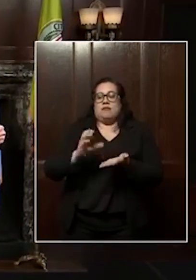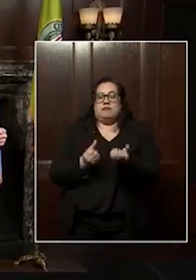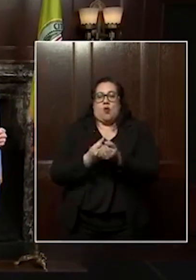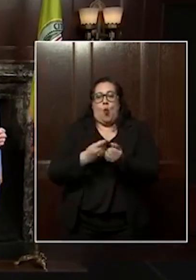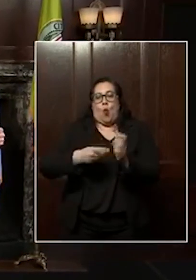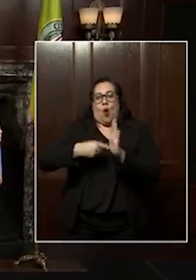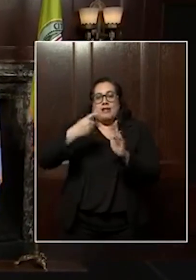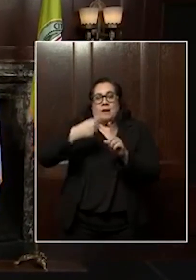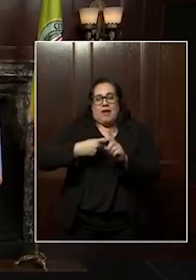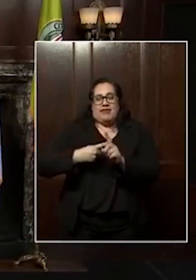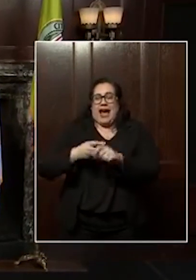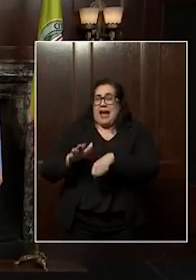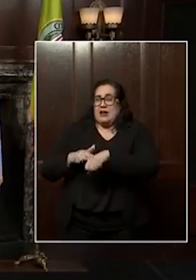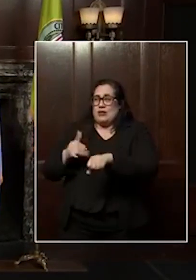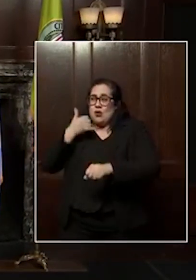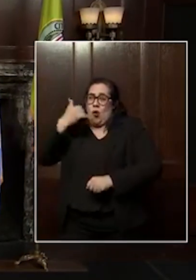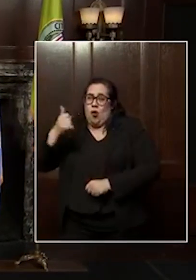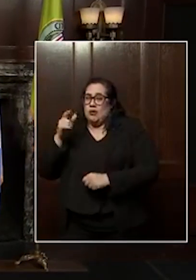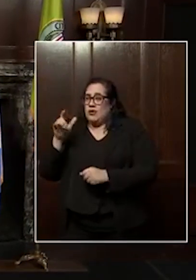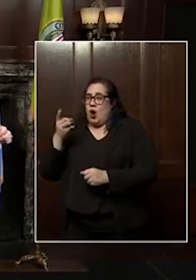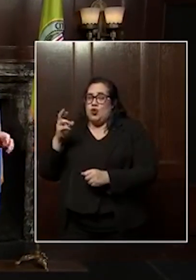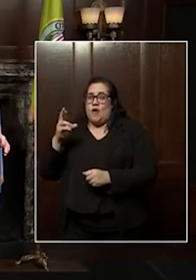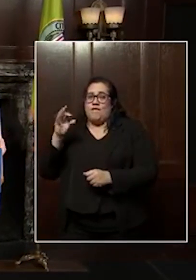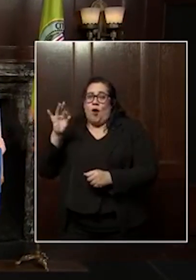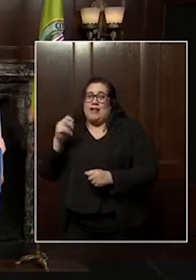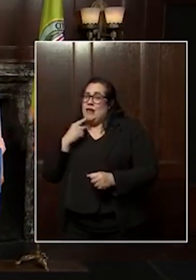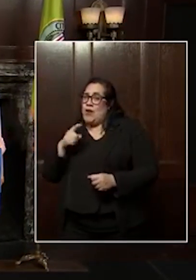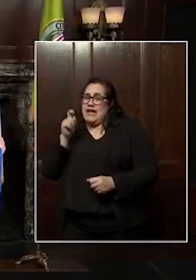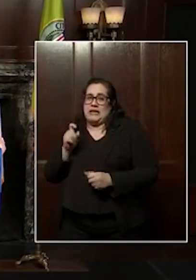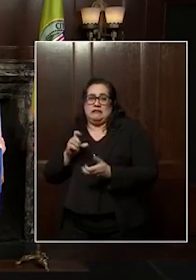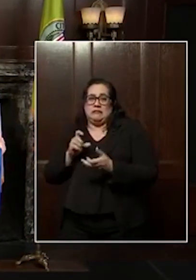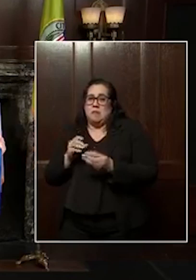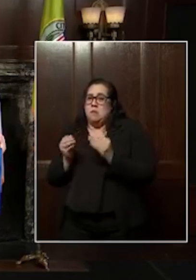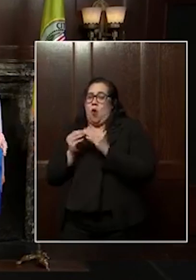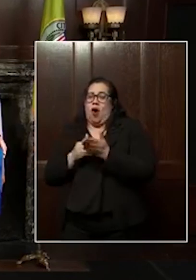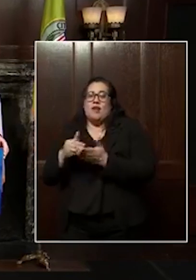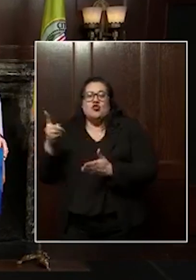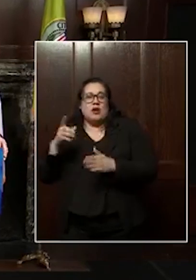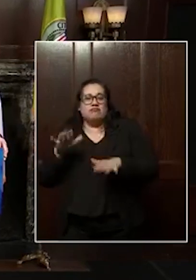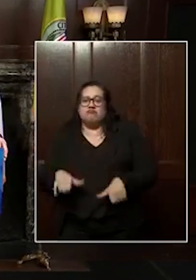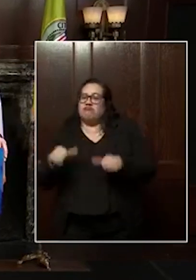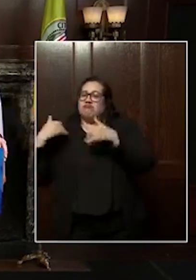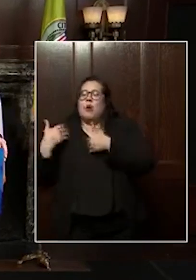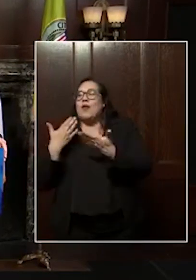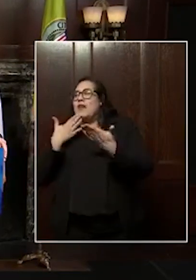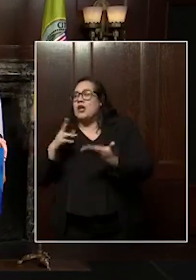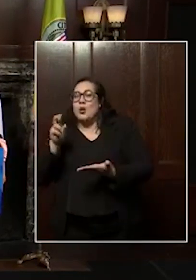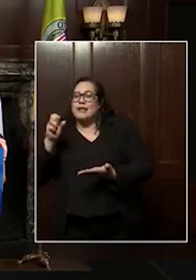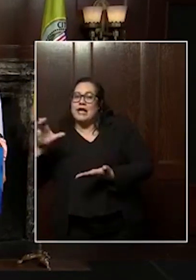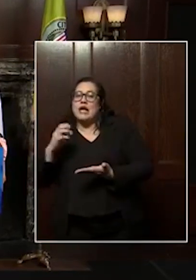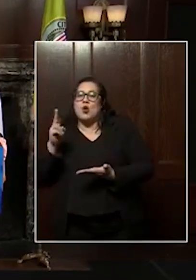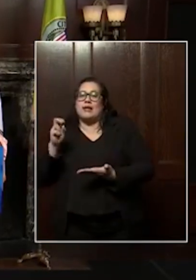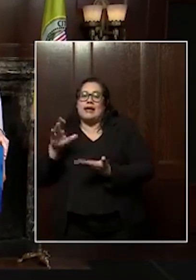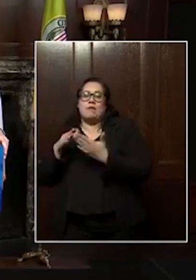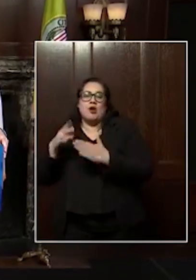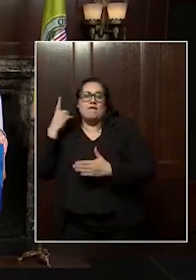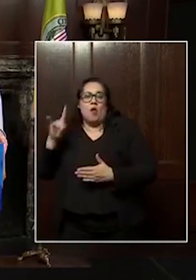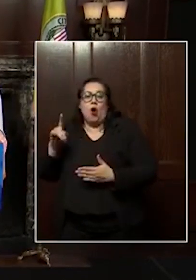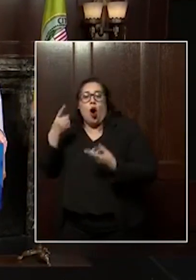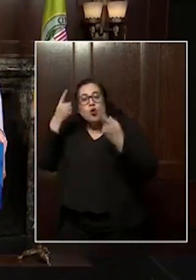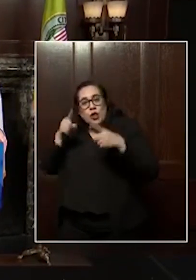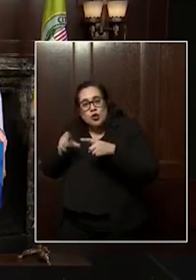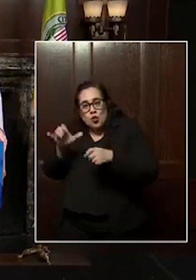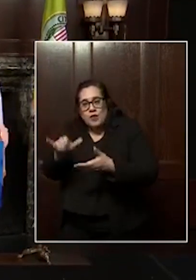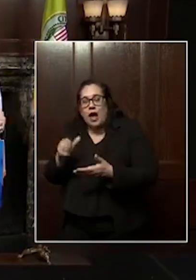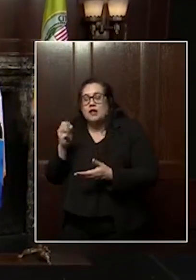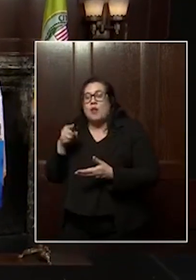a month, I called Dr. Folt. I said, this is something we need to fund more often. She stepped up, and I want to thank USC and the USC community for agreeing to